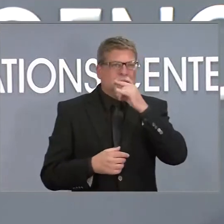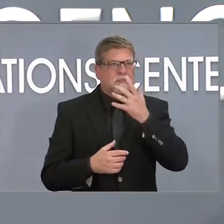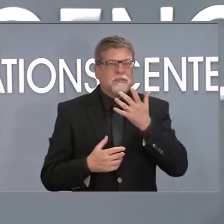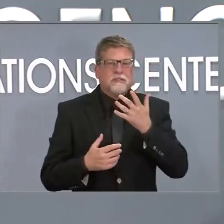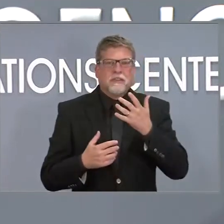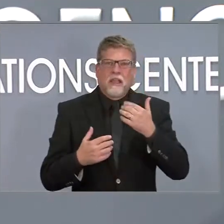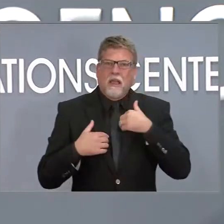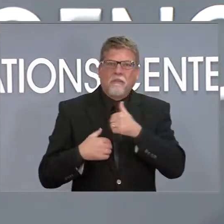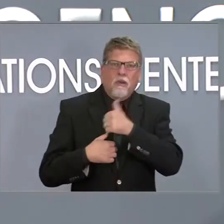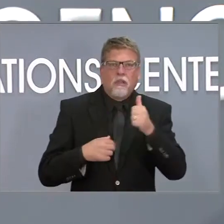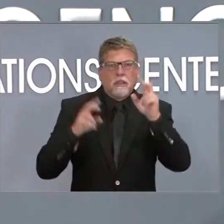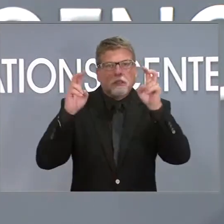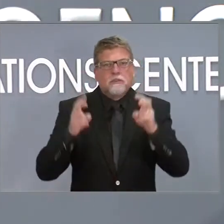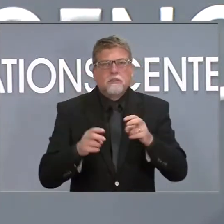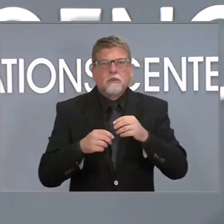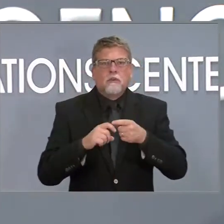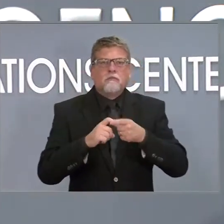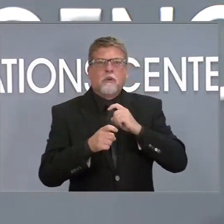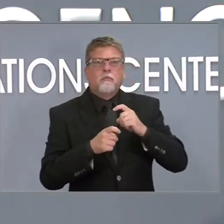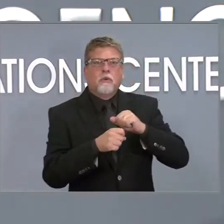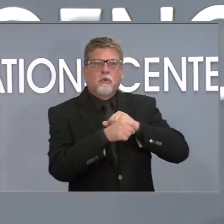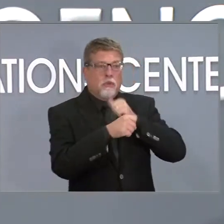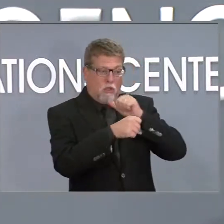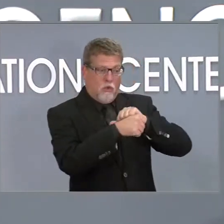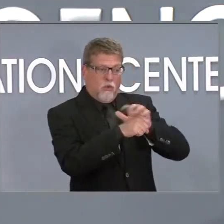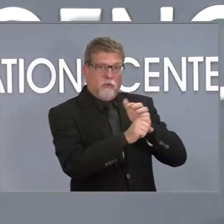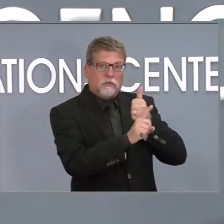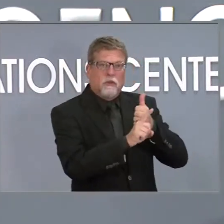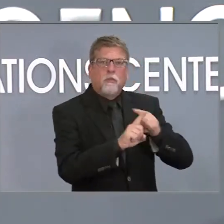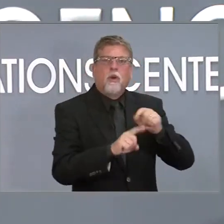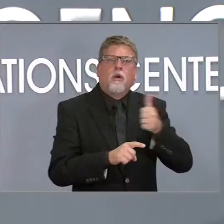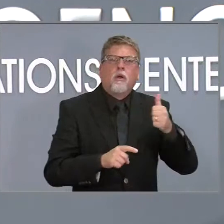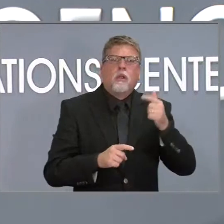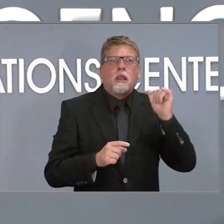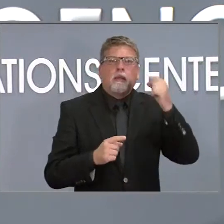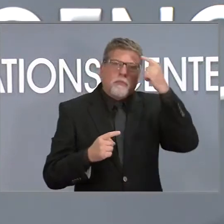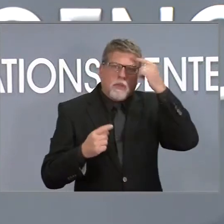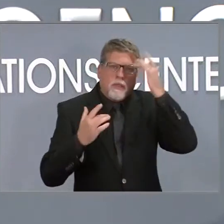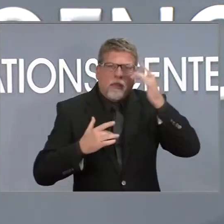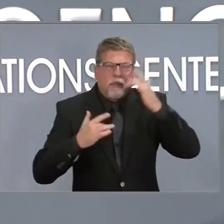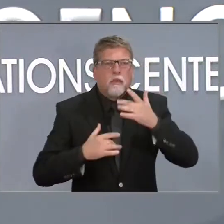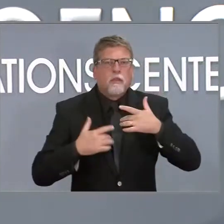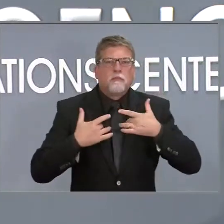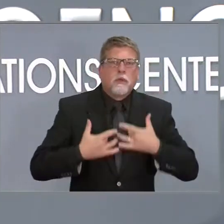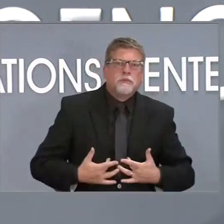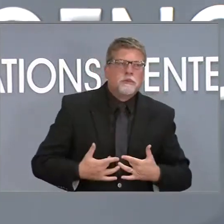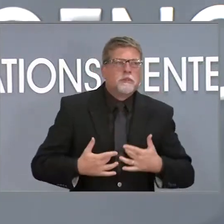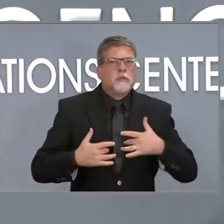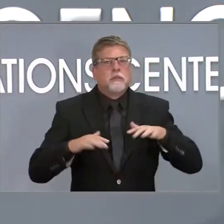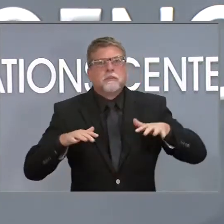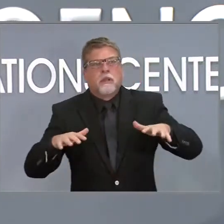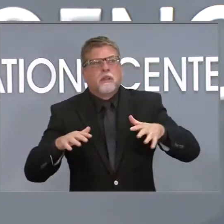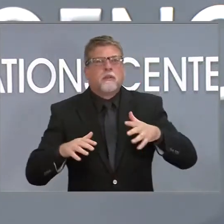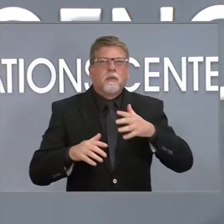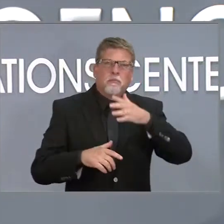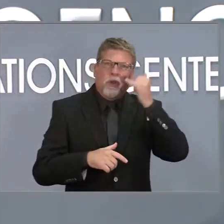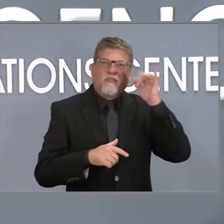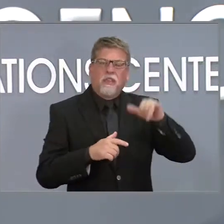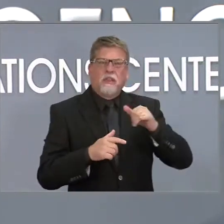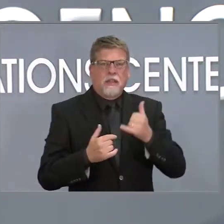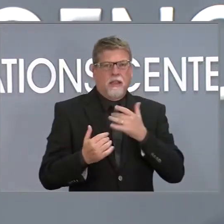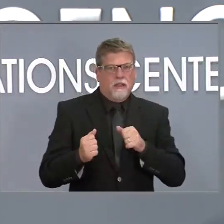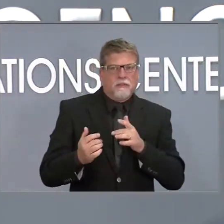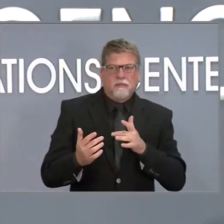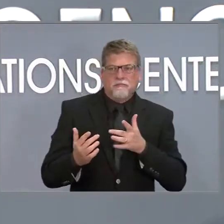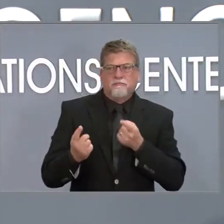mental health and other ways school nurses can be resources to our kids. Rose, we're happy for our team to follow up on all of the different ways in which we